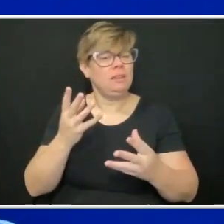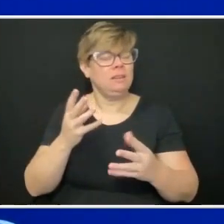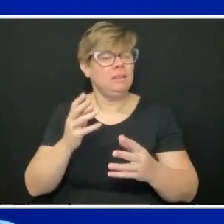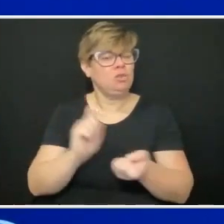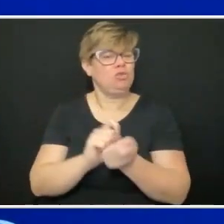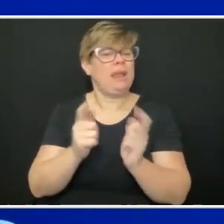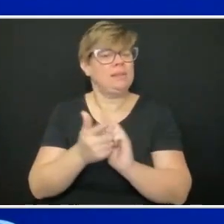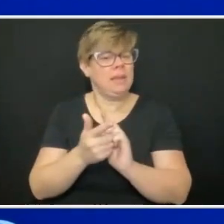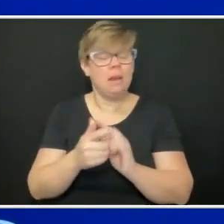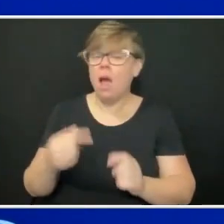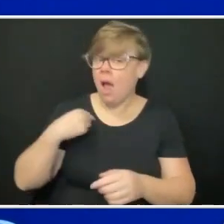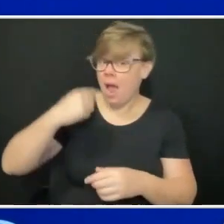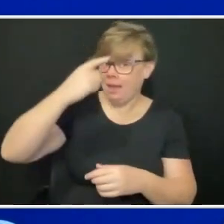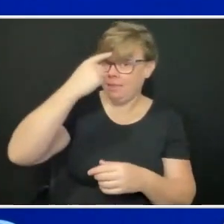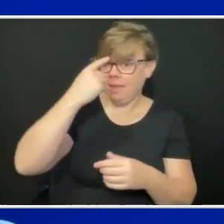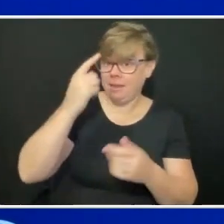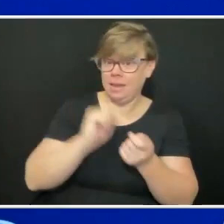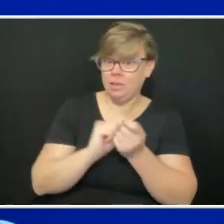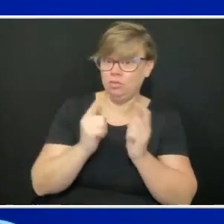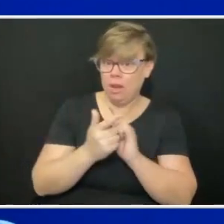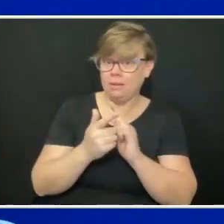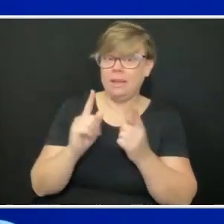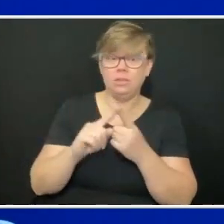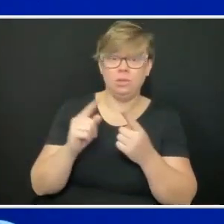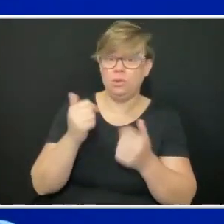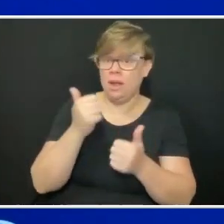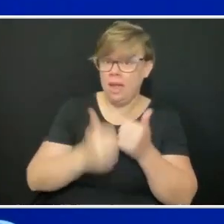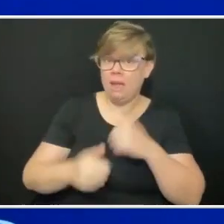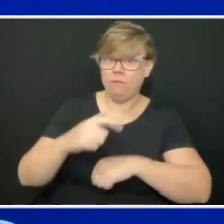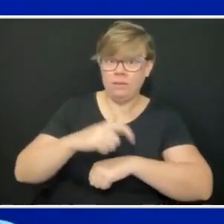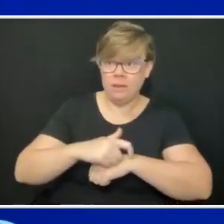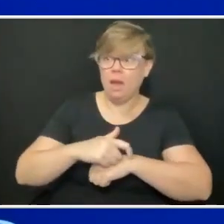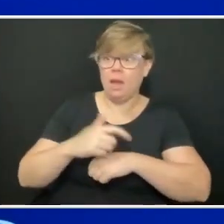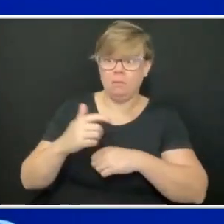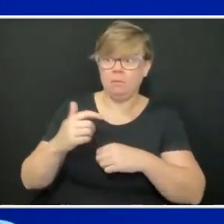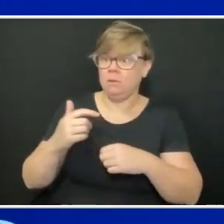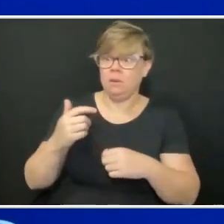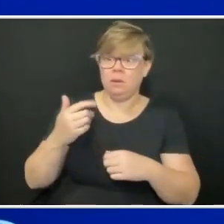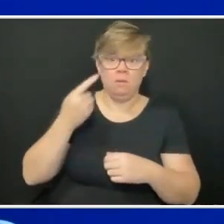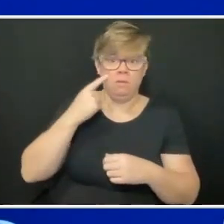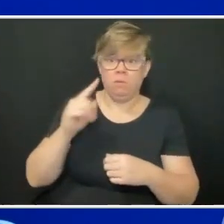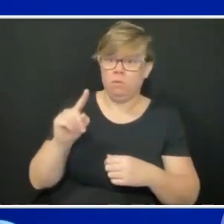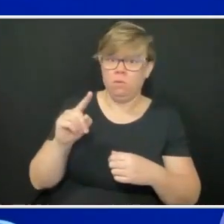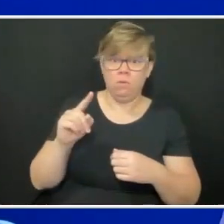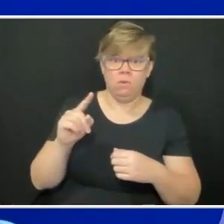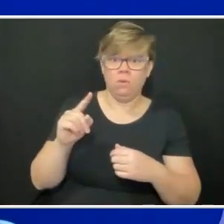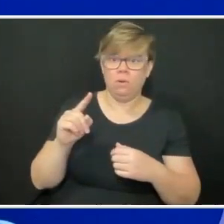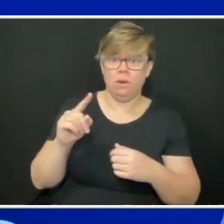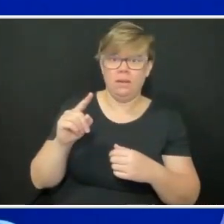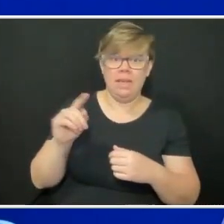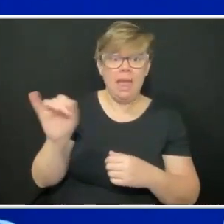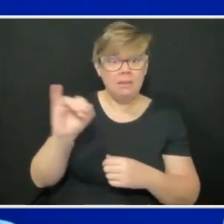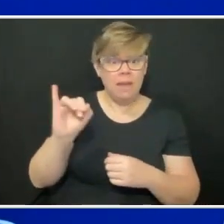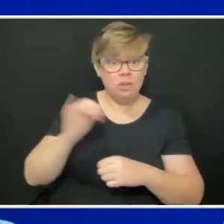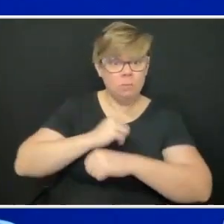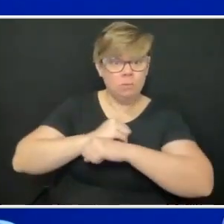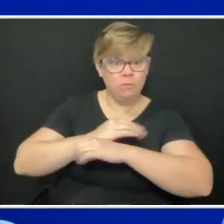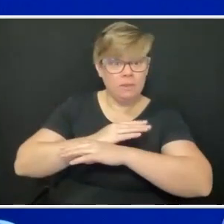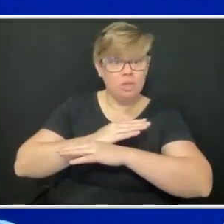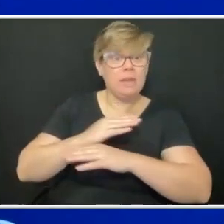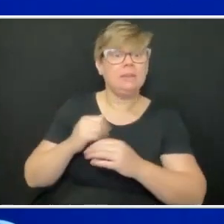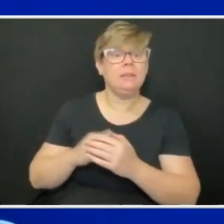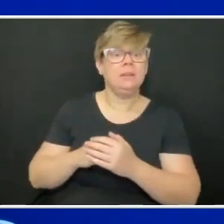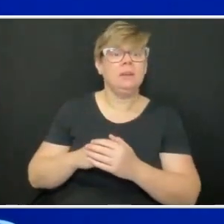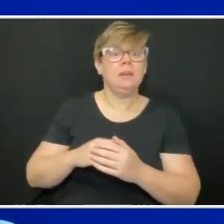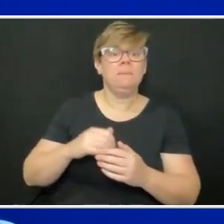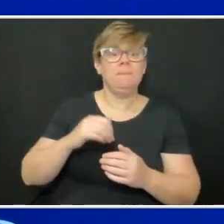think this translates to really every time period, certainly for infection prevention methods,